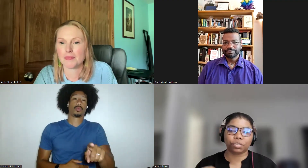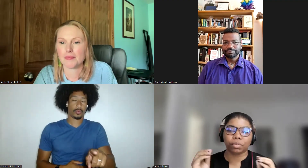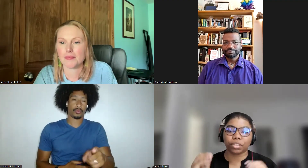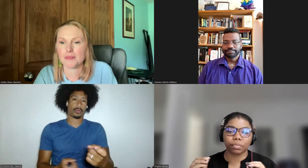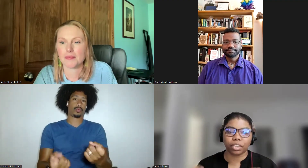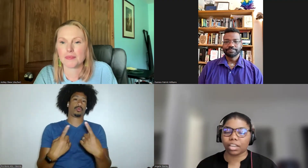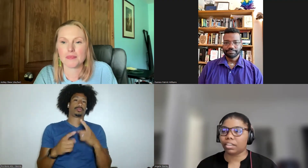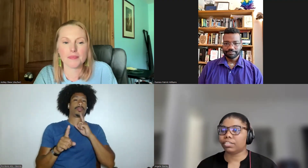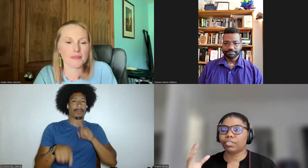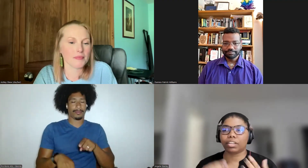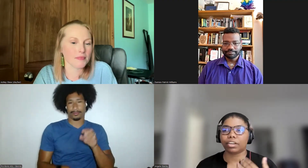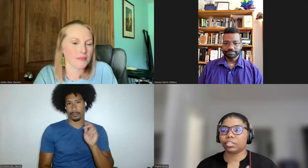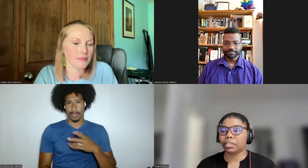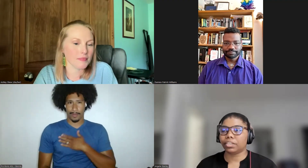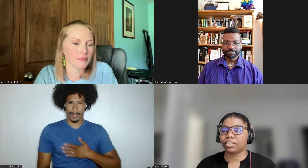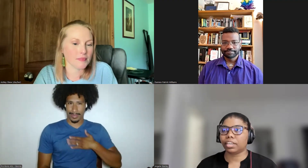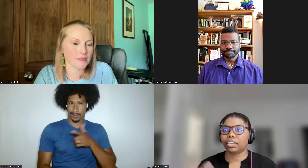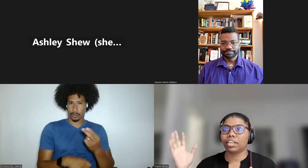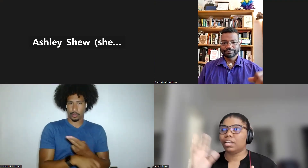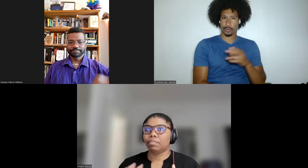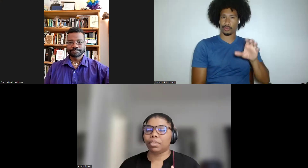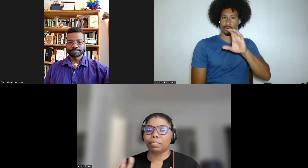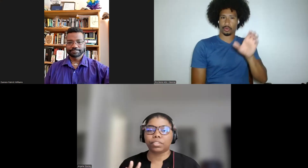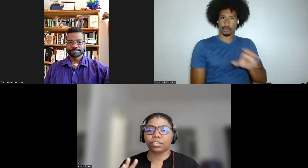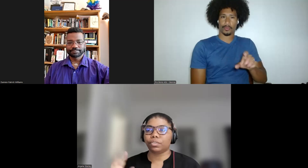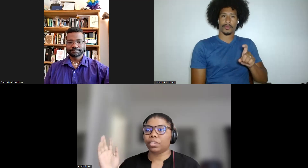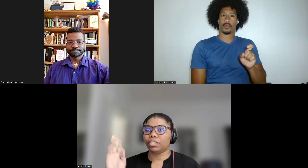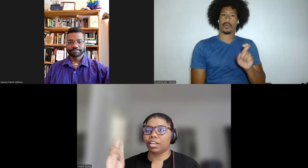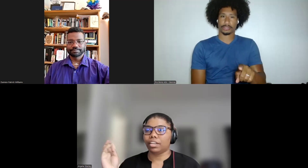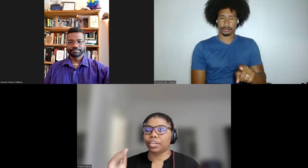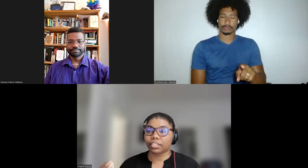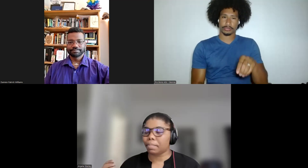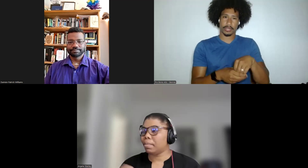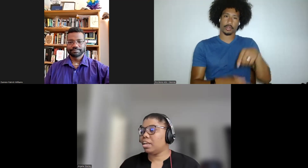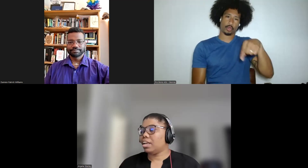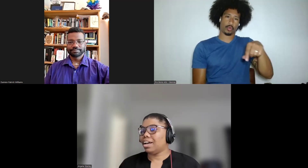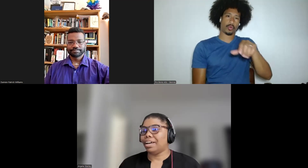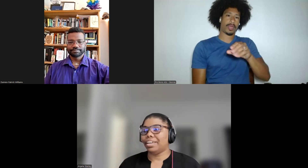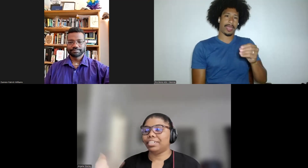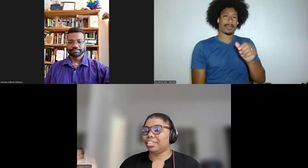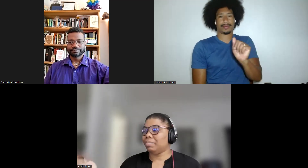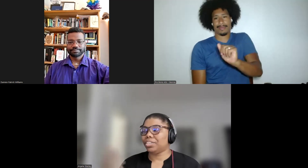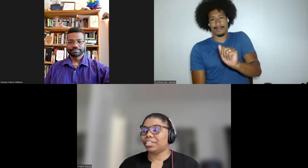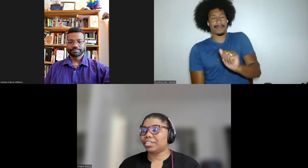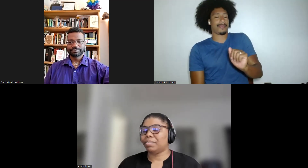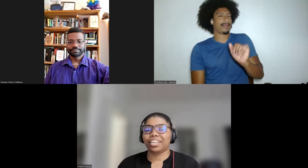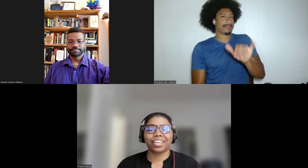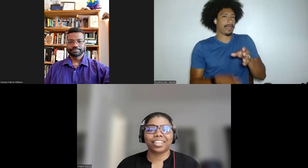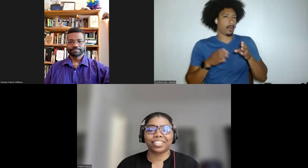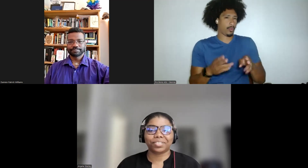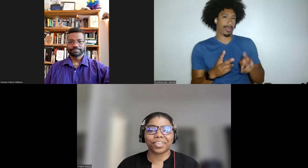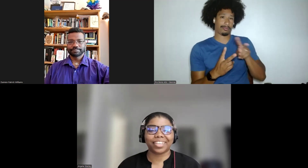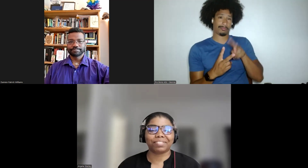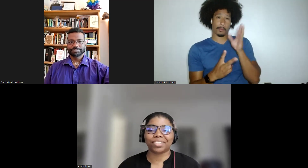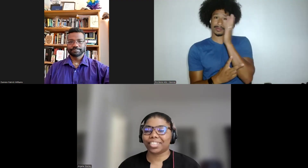the Zoom Q&A so our speakers can be able to address them and keep the chats going